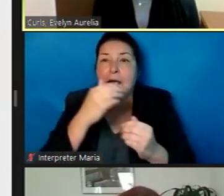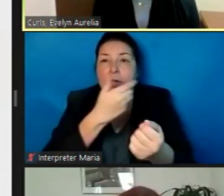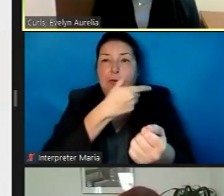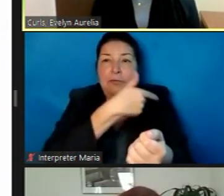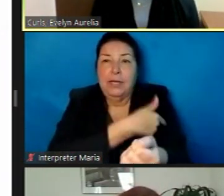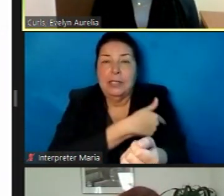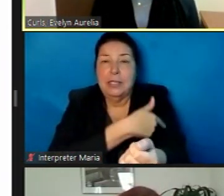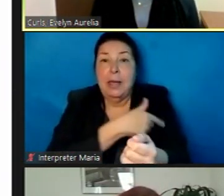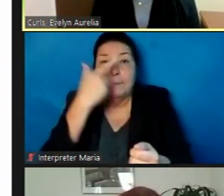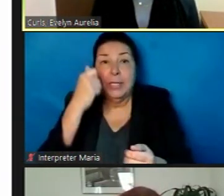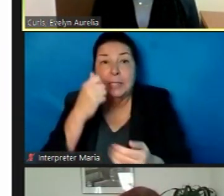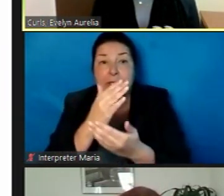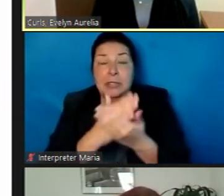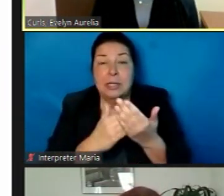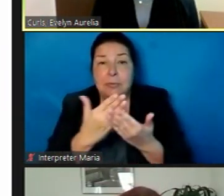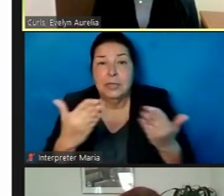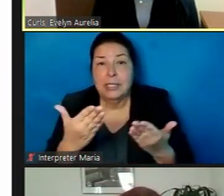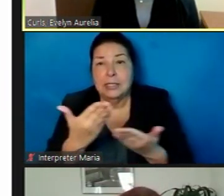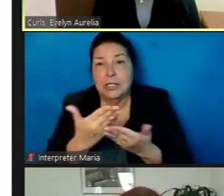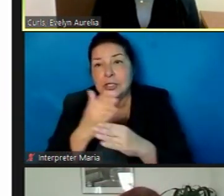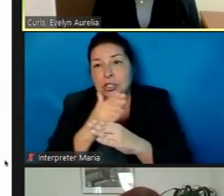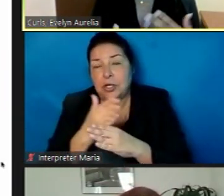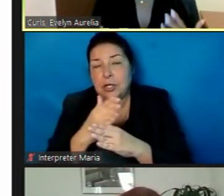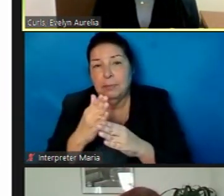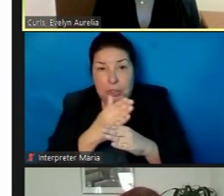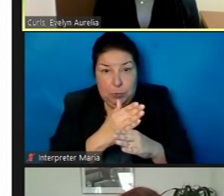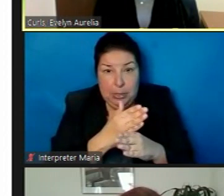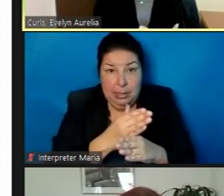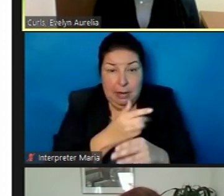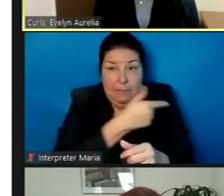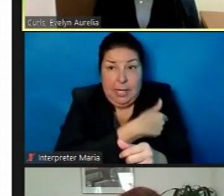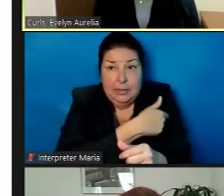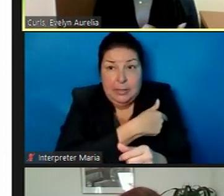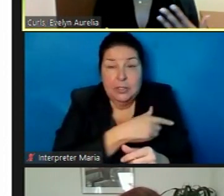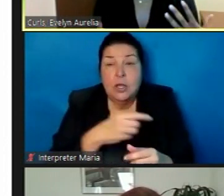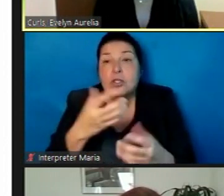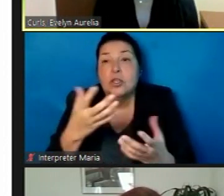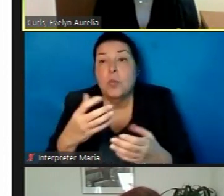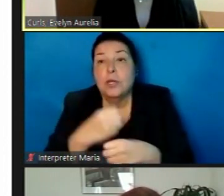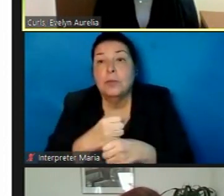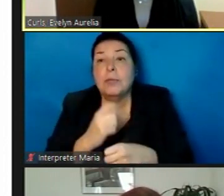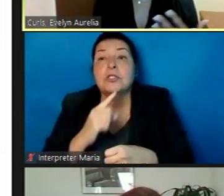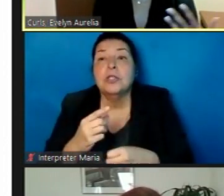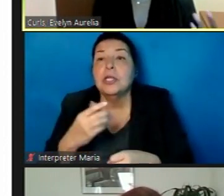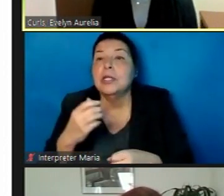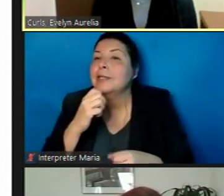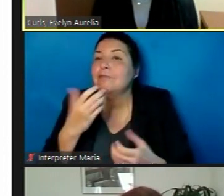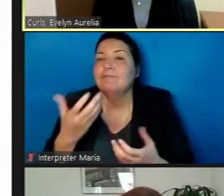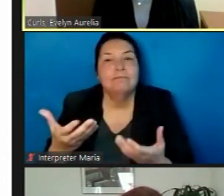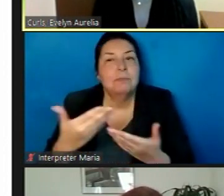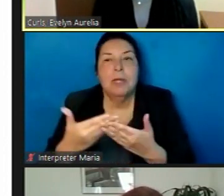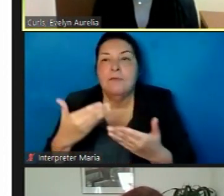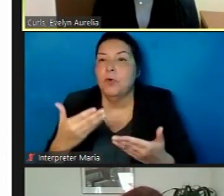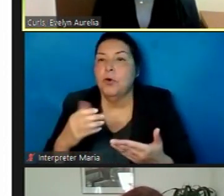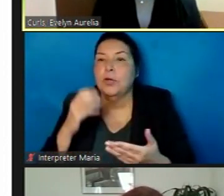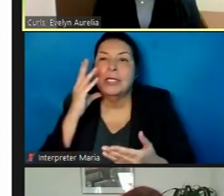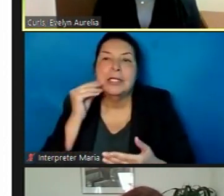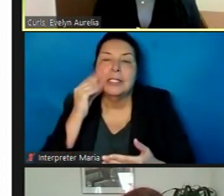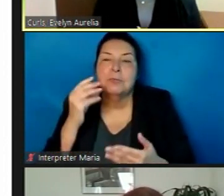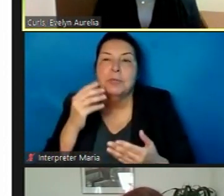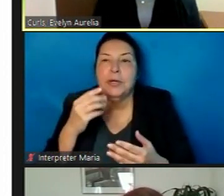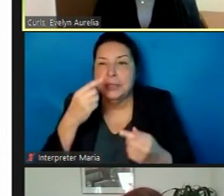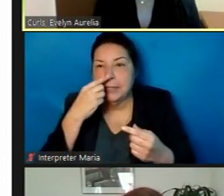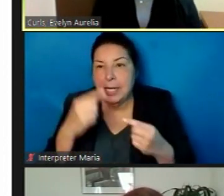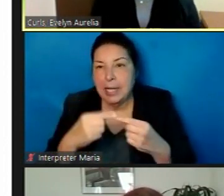shared between the vaccines. So you would want to make sure that you haven't had an allergic reaction to a prior vaccination.